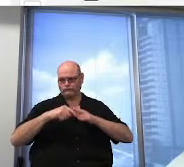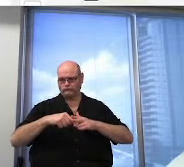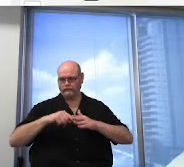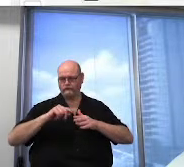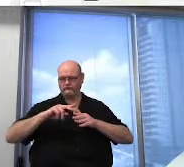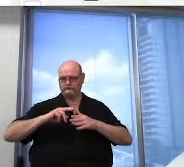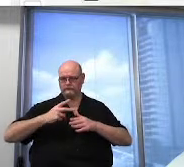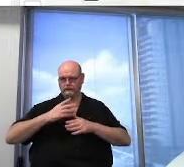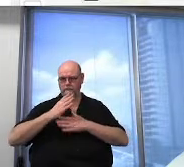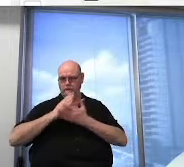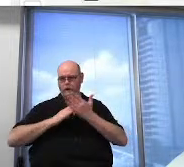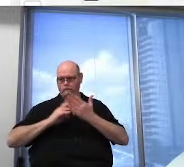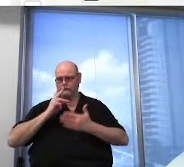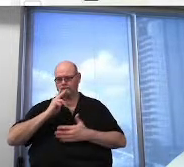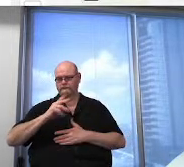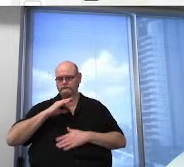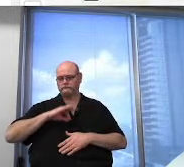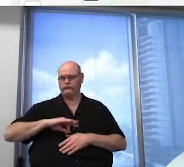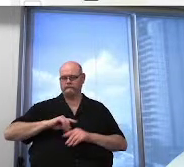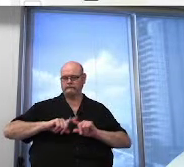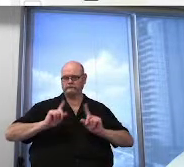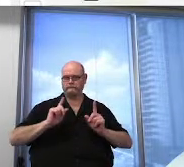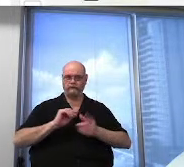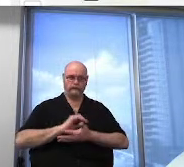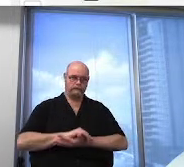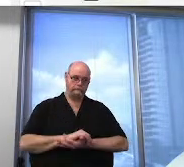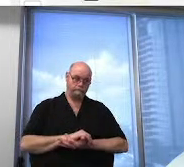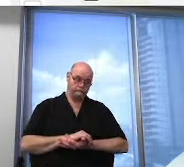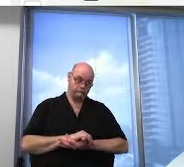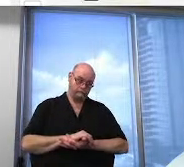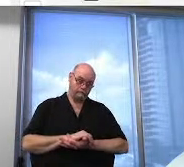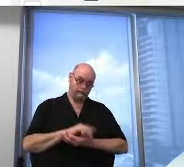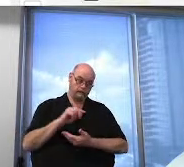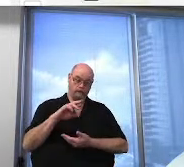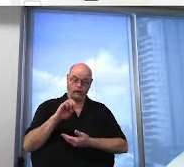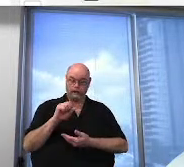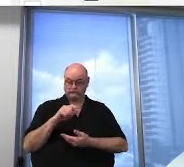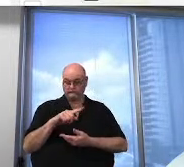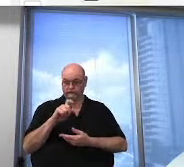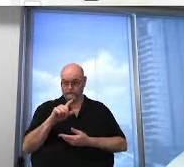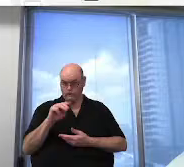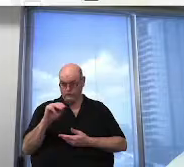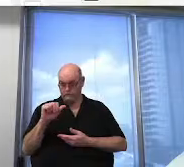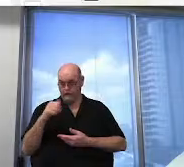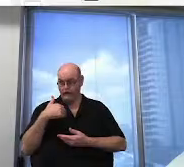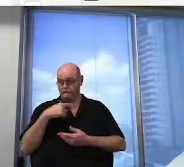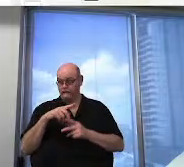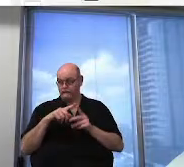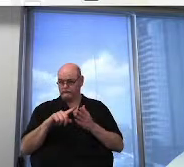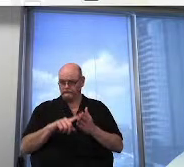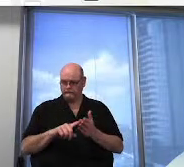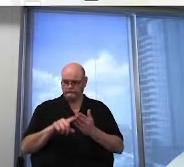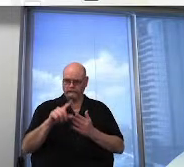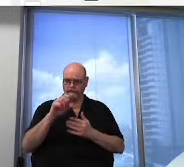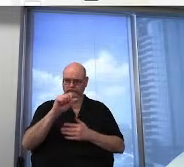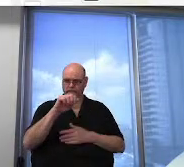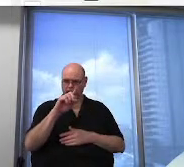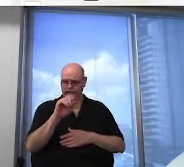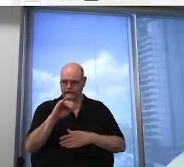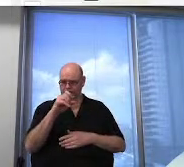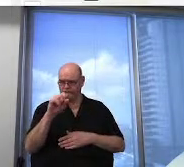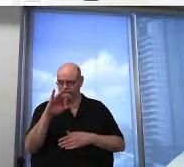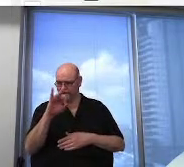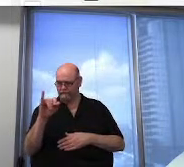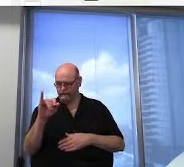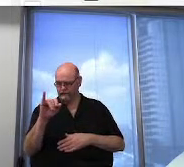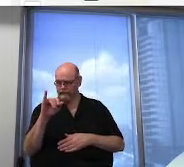part. We'll see the benefit differently. Did Lumen do a study in terms of FAV and safety,